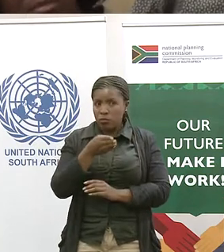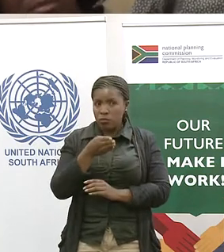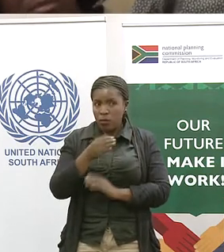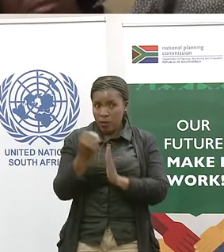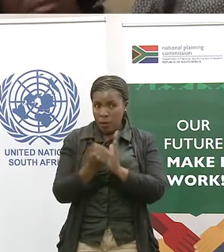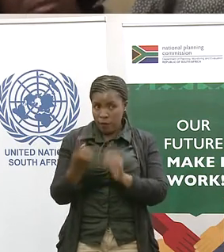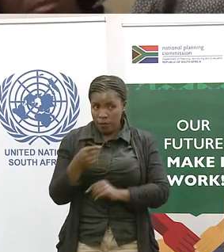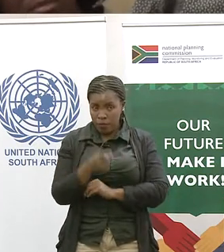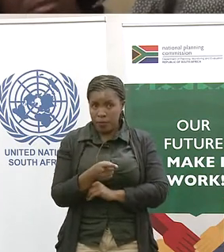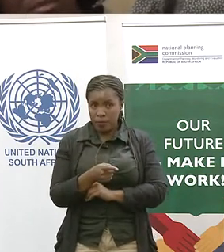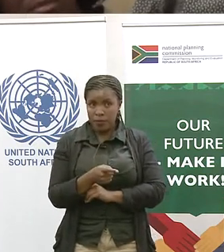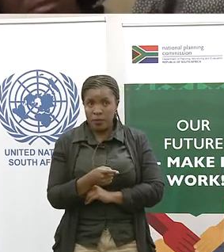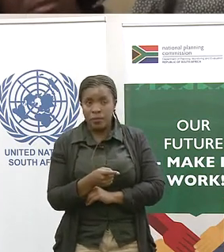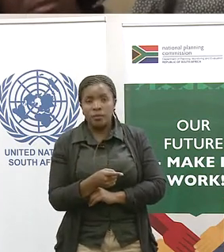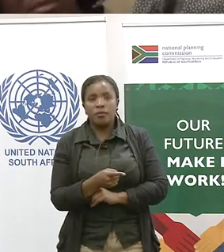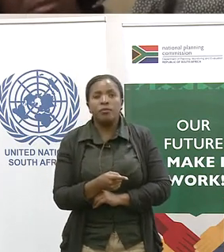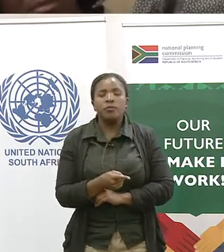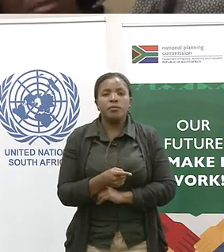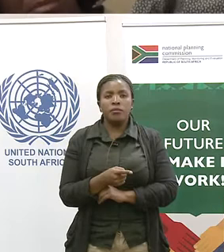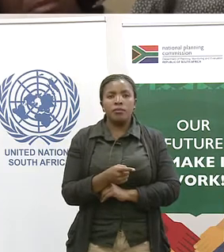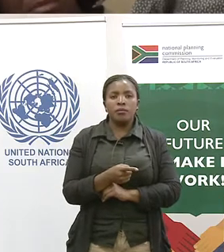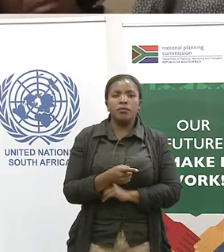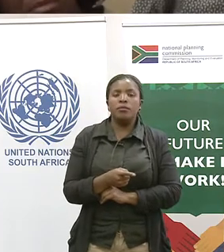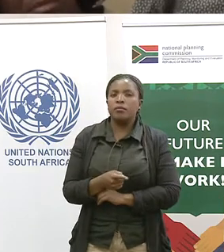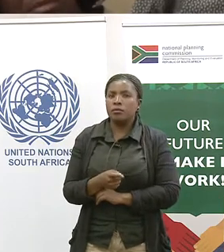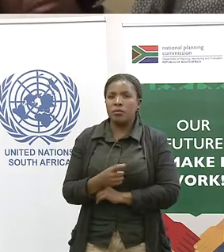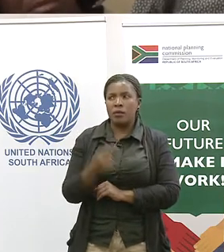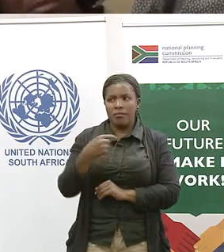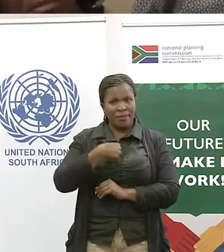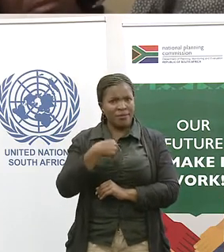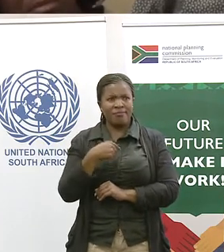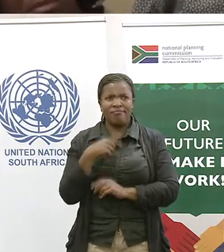And I'm quite inspired by the debate